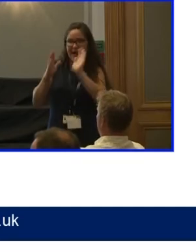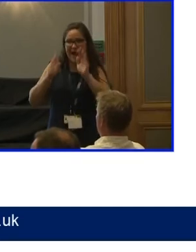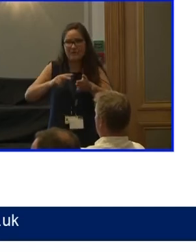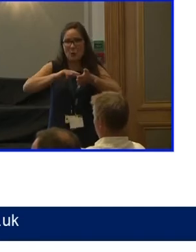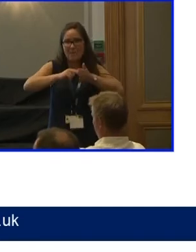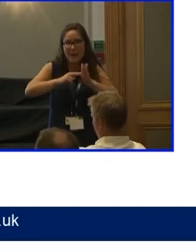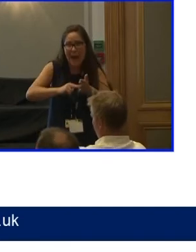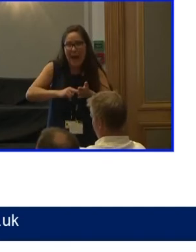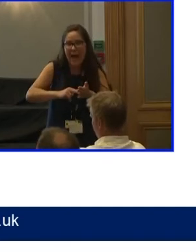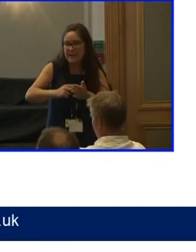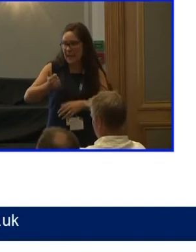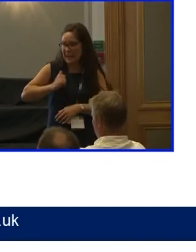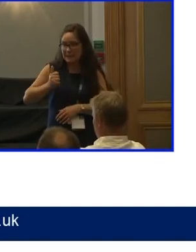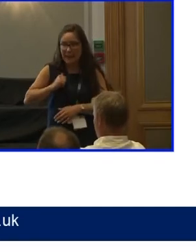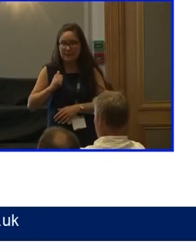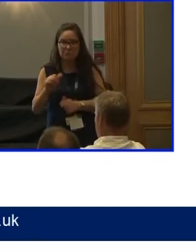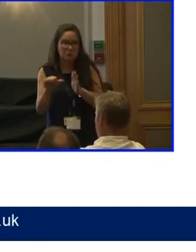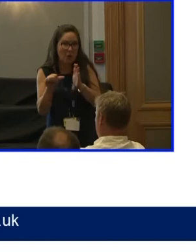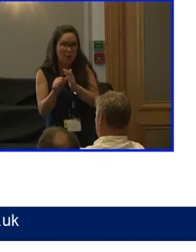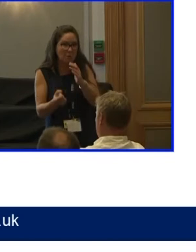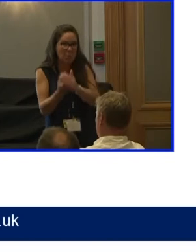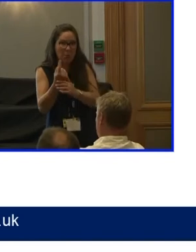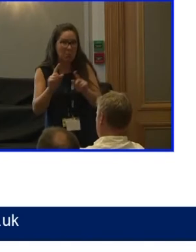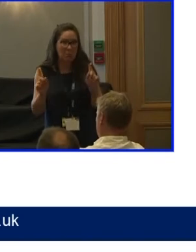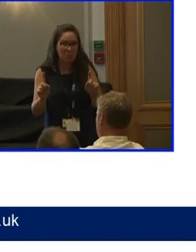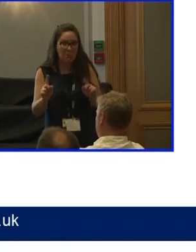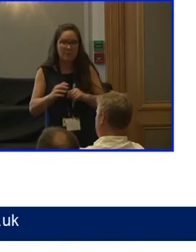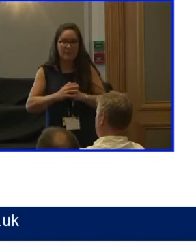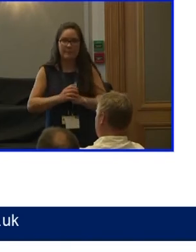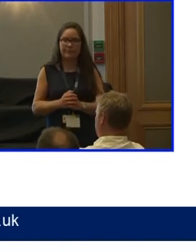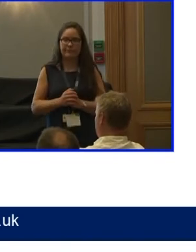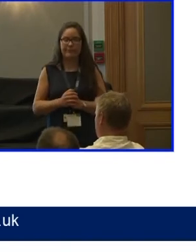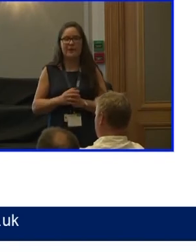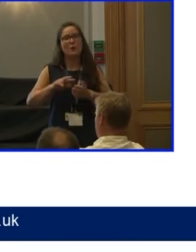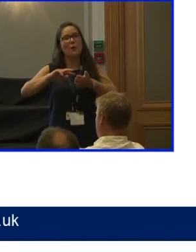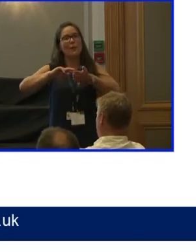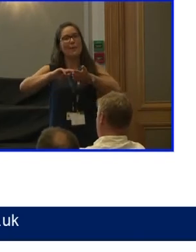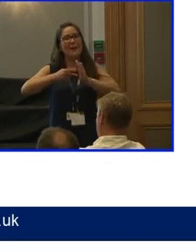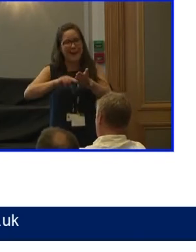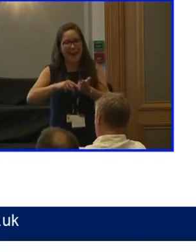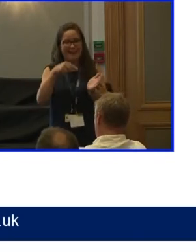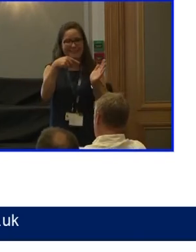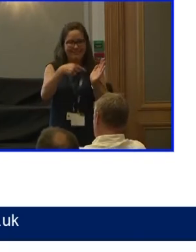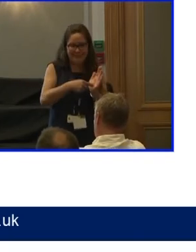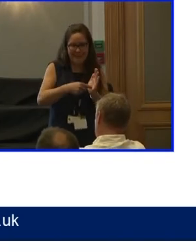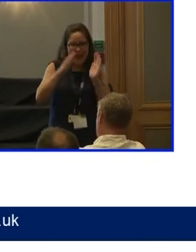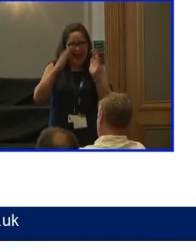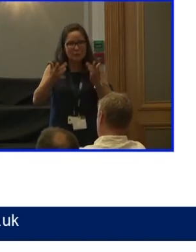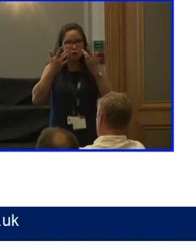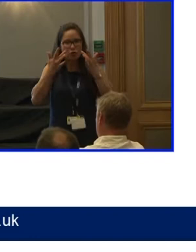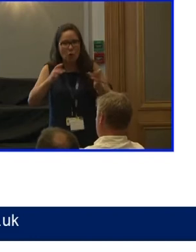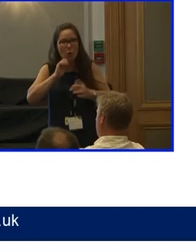potential problems that may occur, and if there's a plan in place for trying to protect those participants from any potential problems where